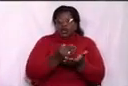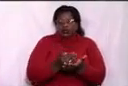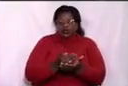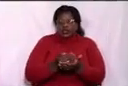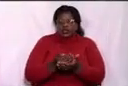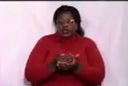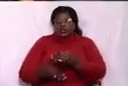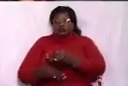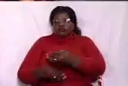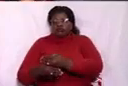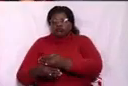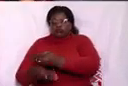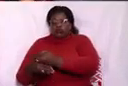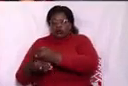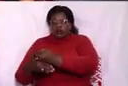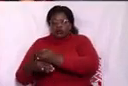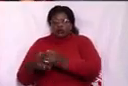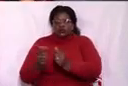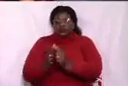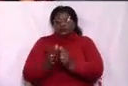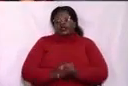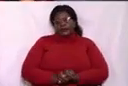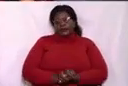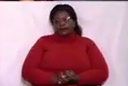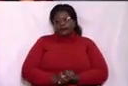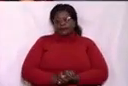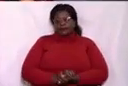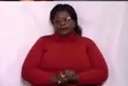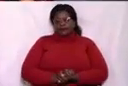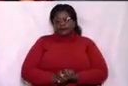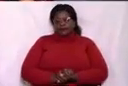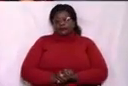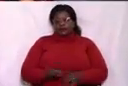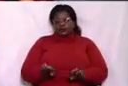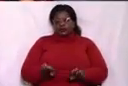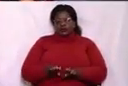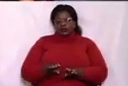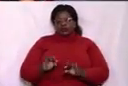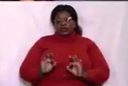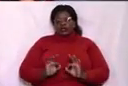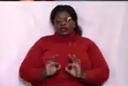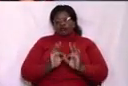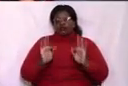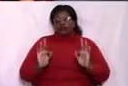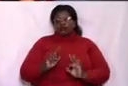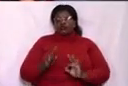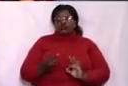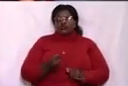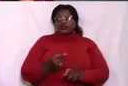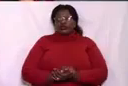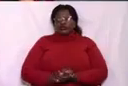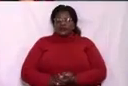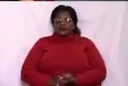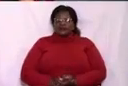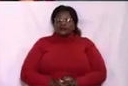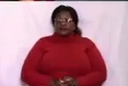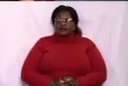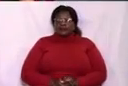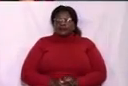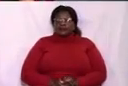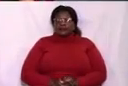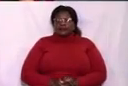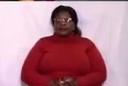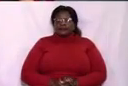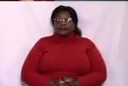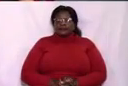them throwing them away, you make them into great things. Yes. That's good to hear.